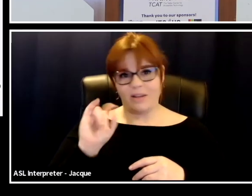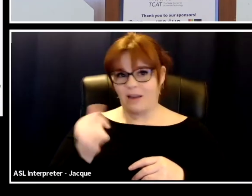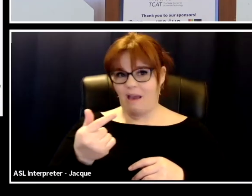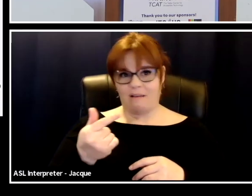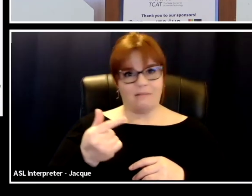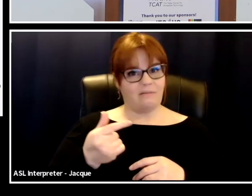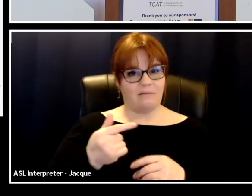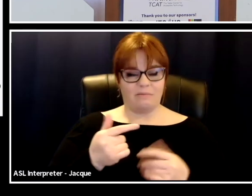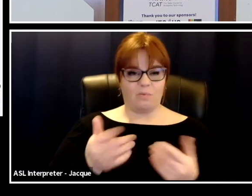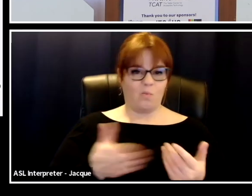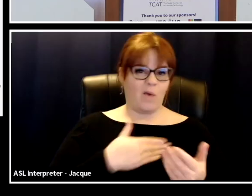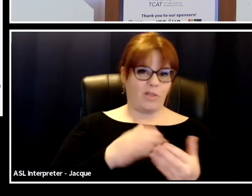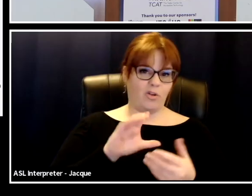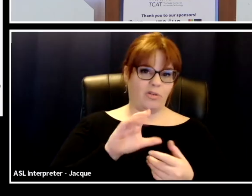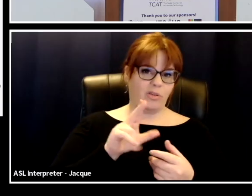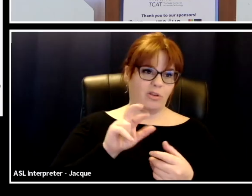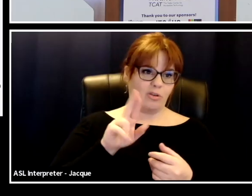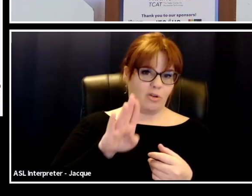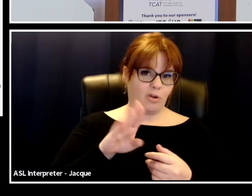that curb cut is there or